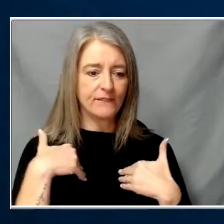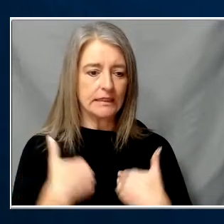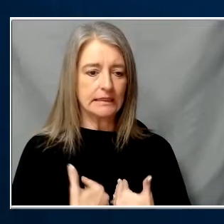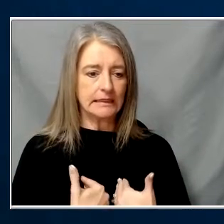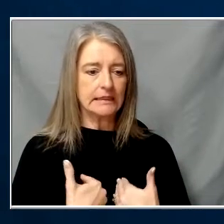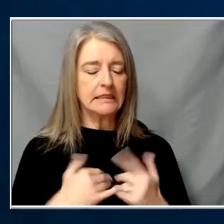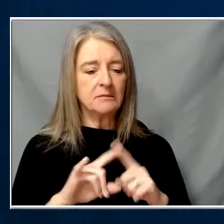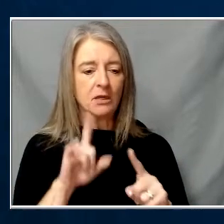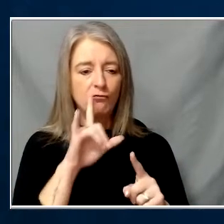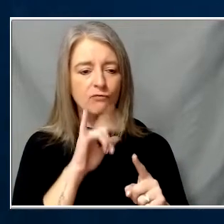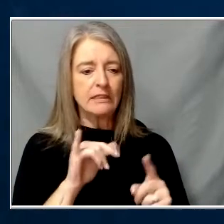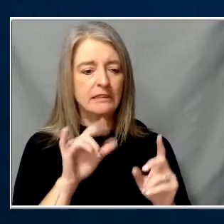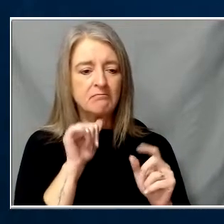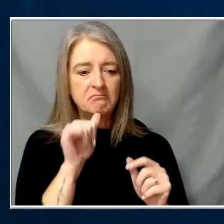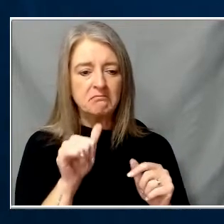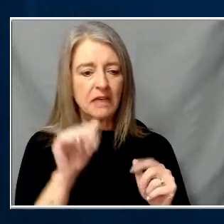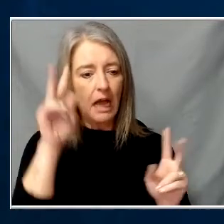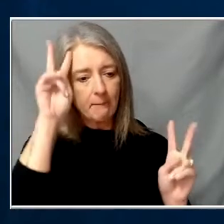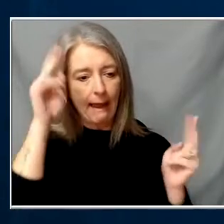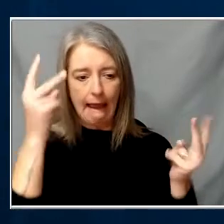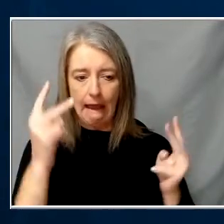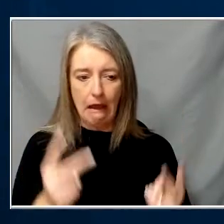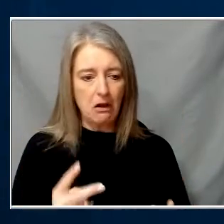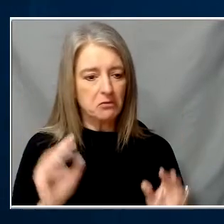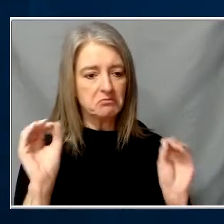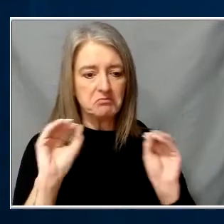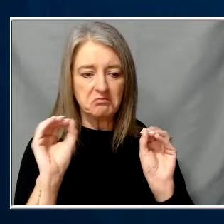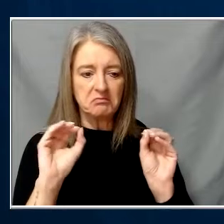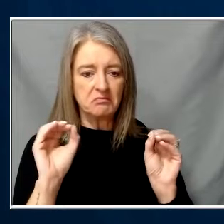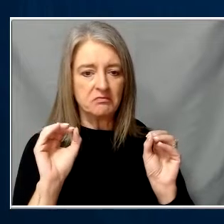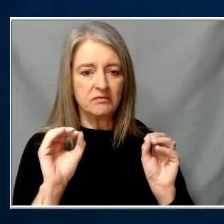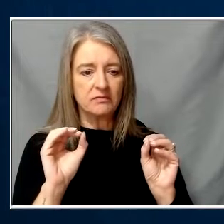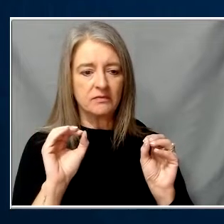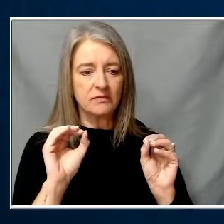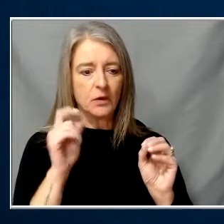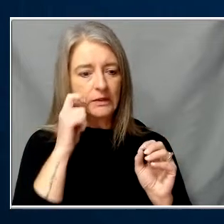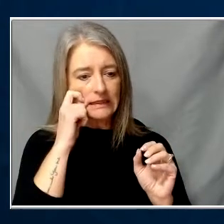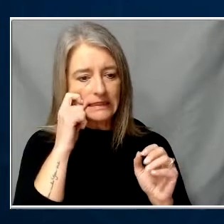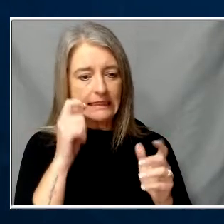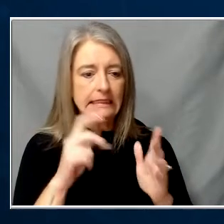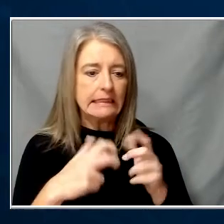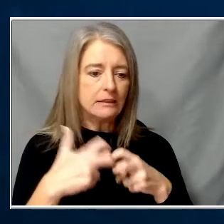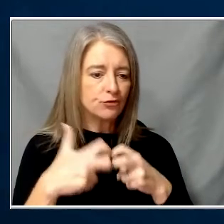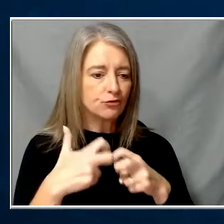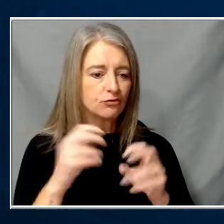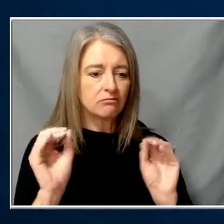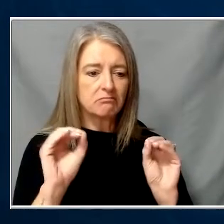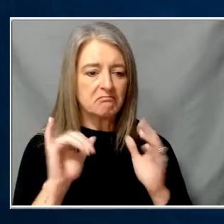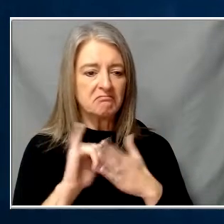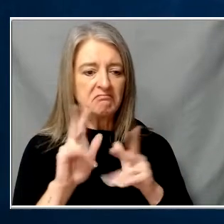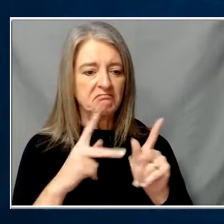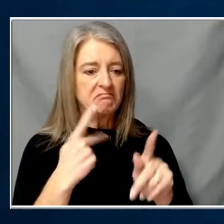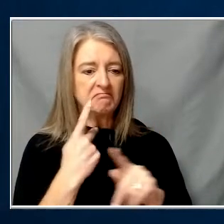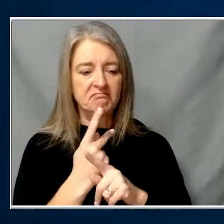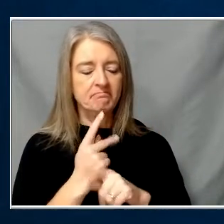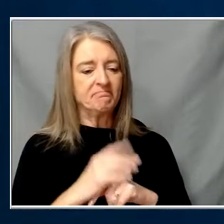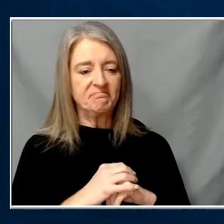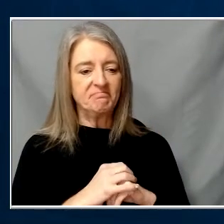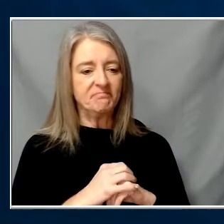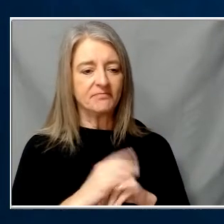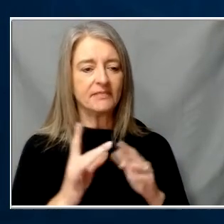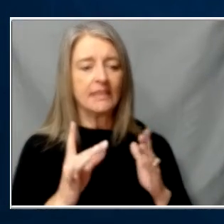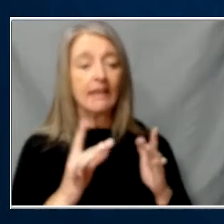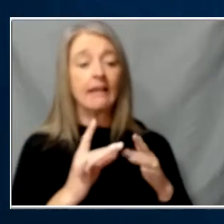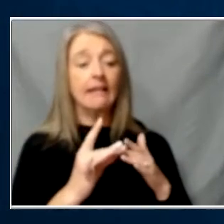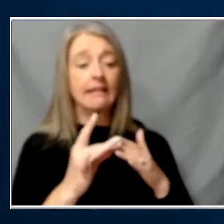than that, it wasn't like I was losing my hair or had skin issues or anything like that. Leading up to